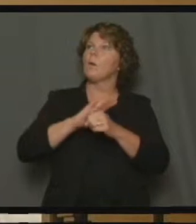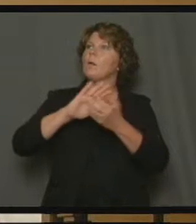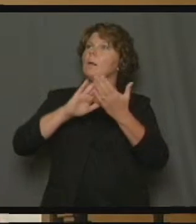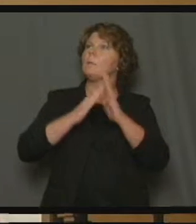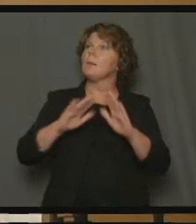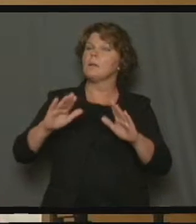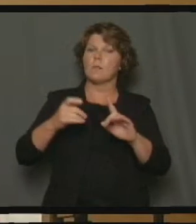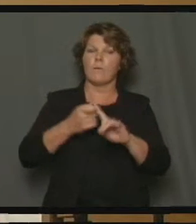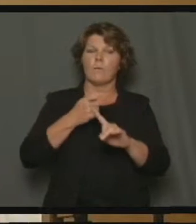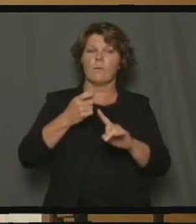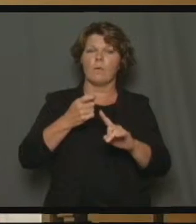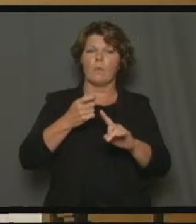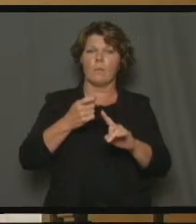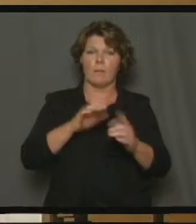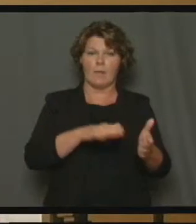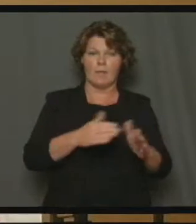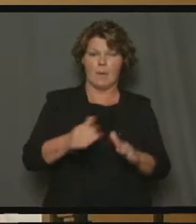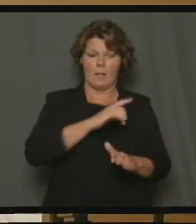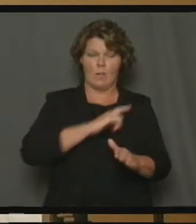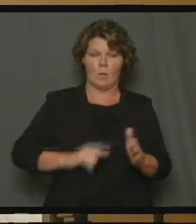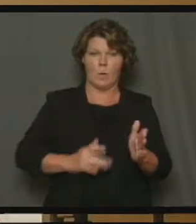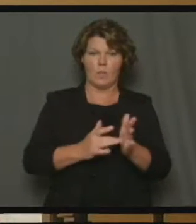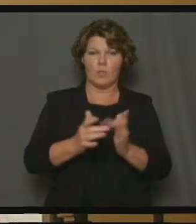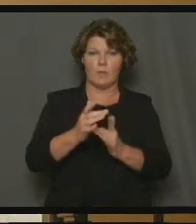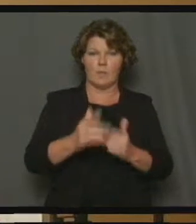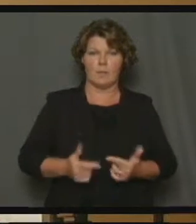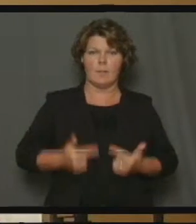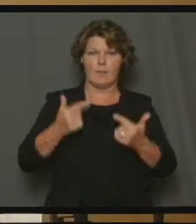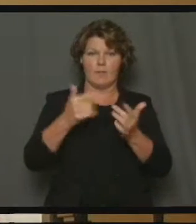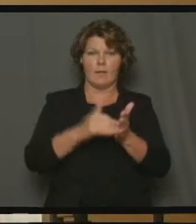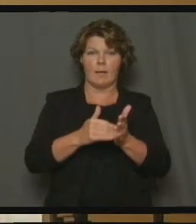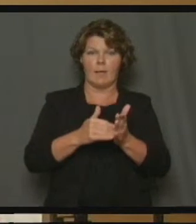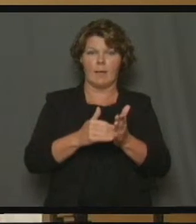from the dead our Lord Jesus, the great shepherd of the sheep,